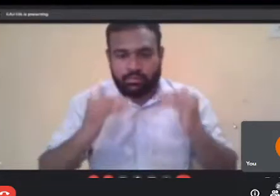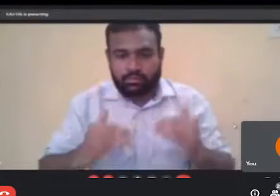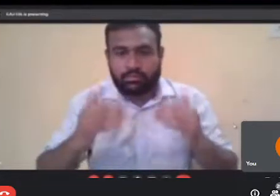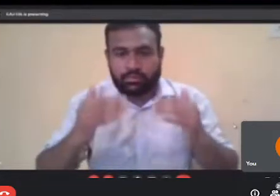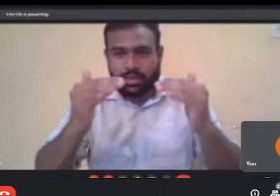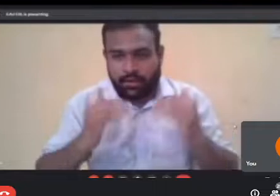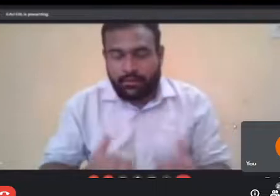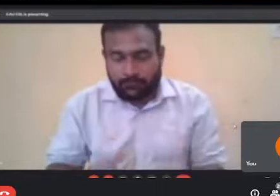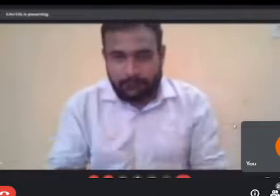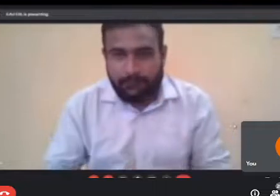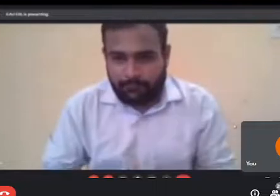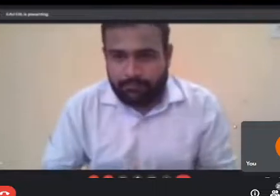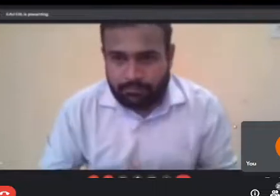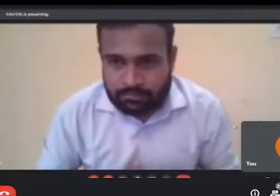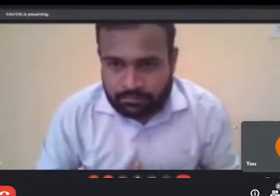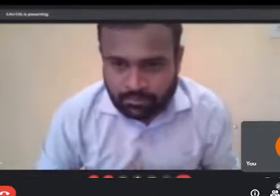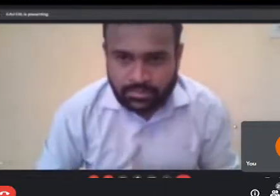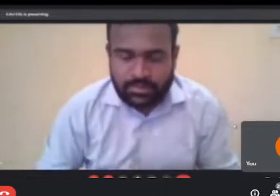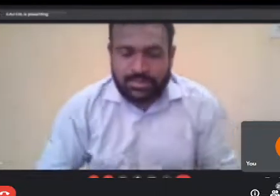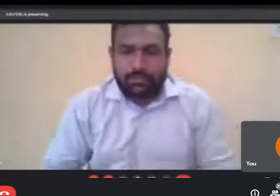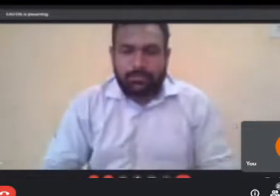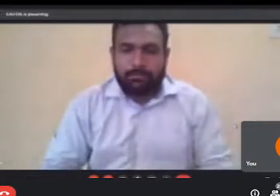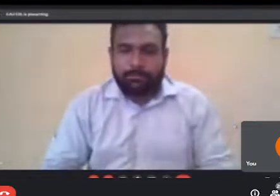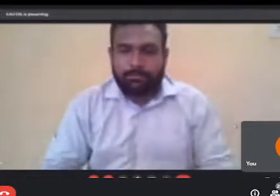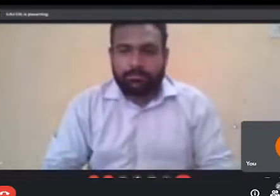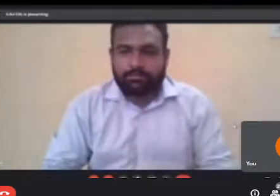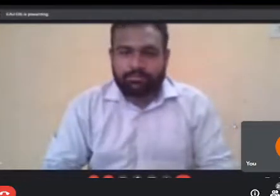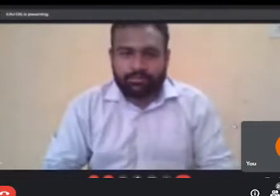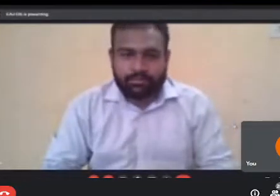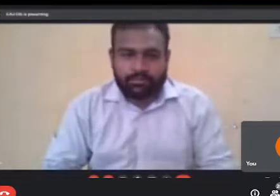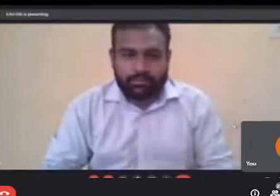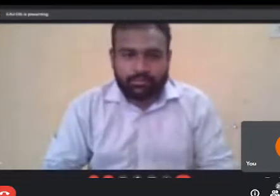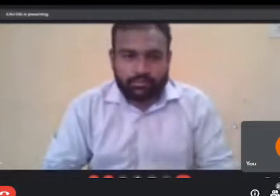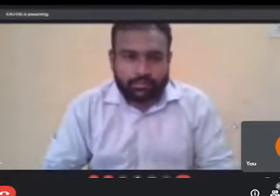So can we go on to the next slide, please?